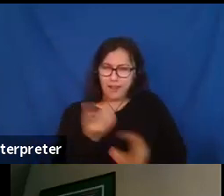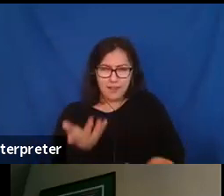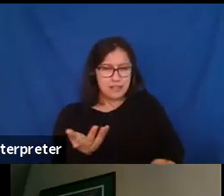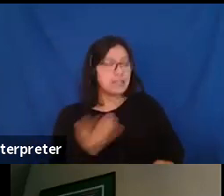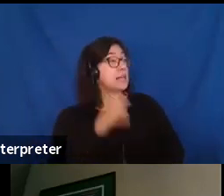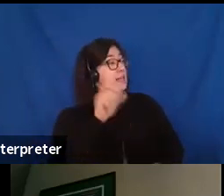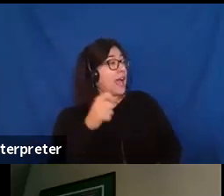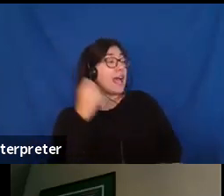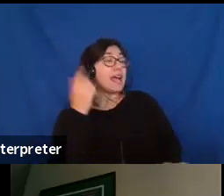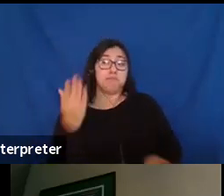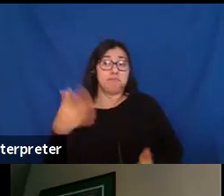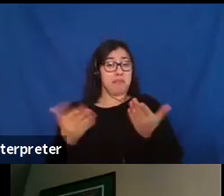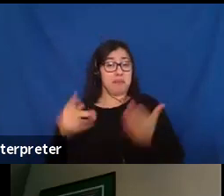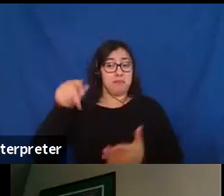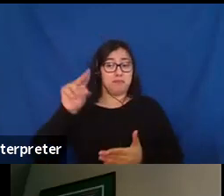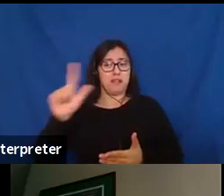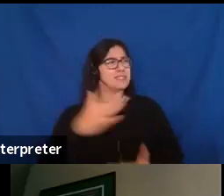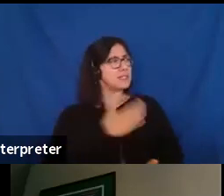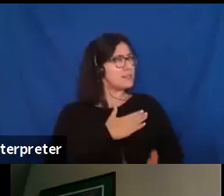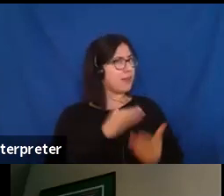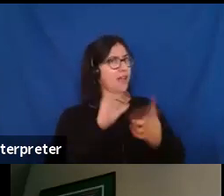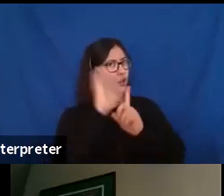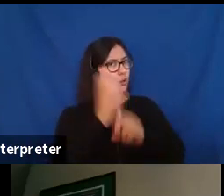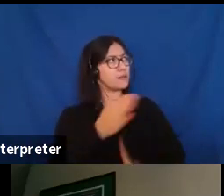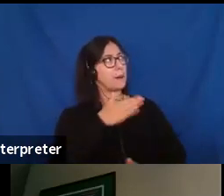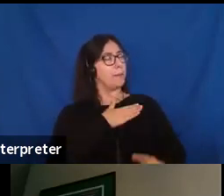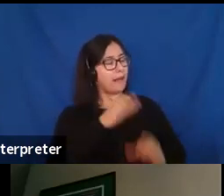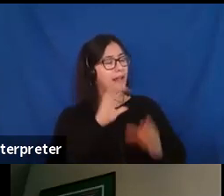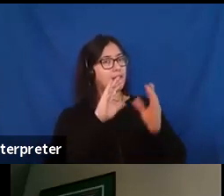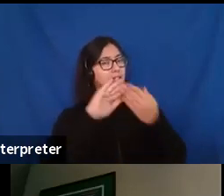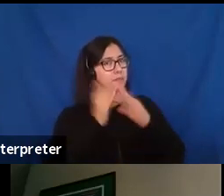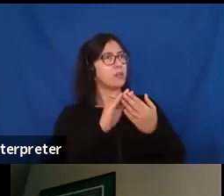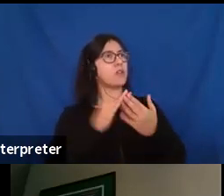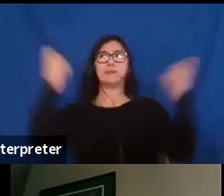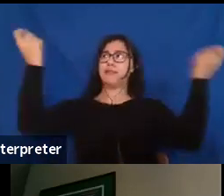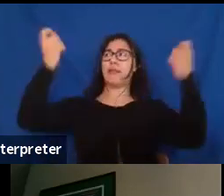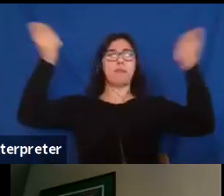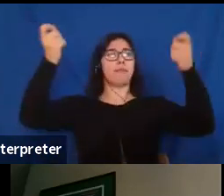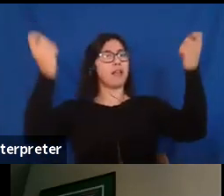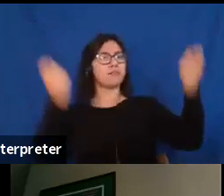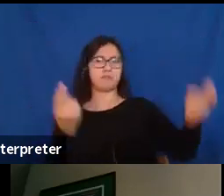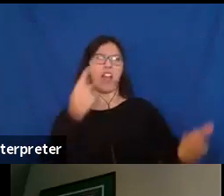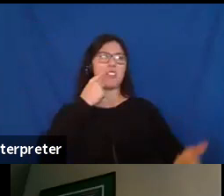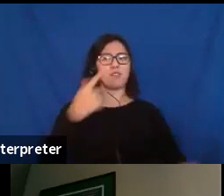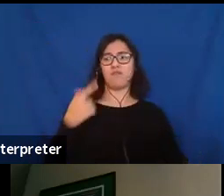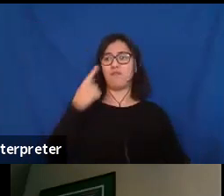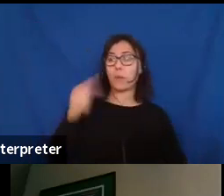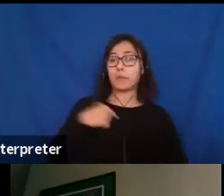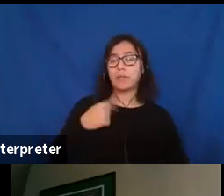be thinking, look, this is my community, this is my culture, this is a celebration of it. That's what would feel good for me.